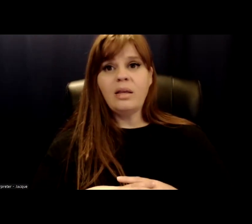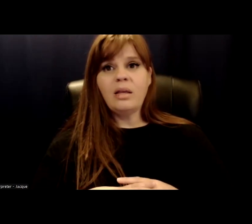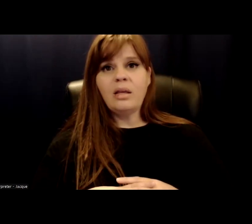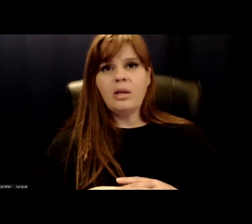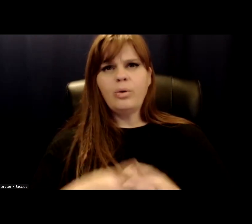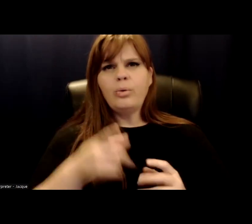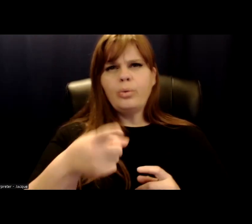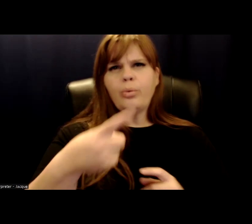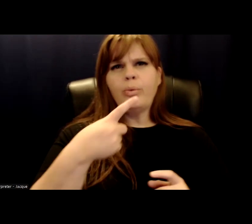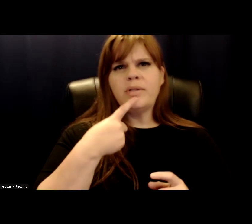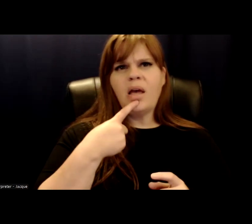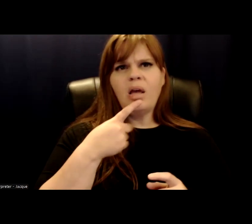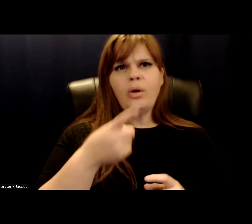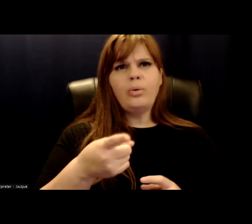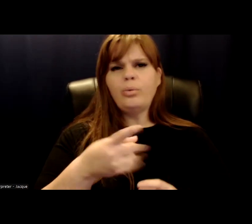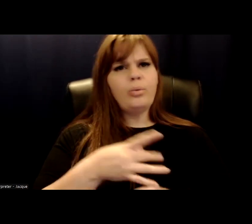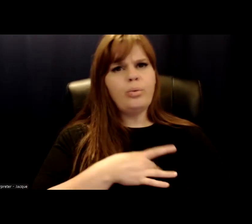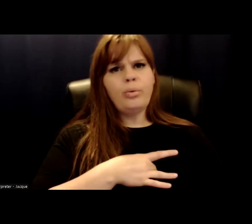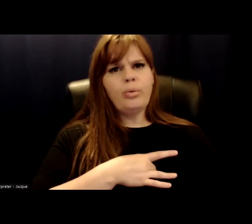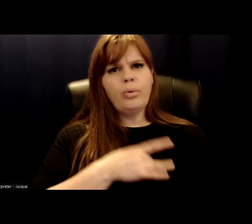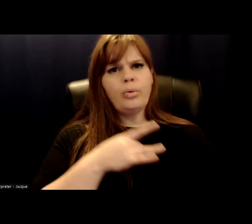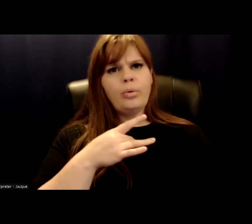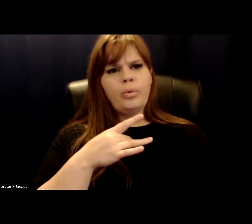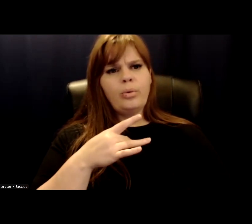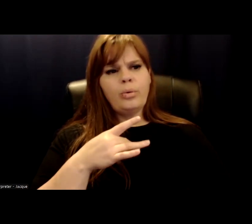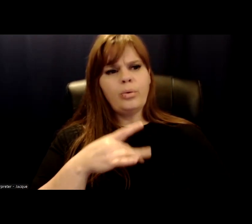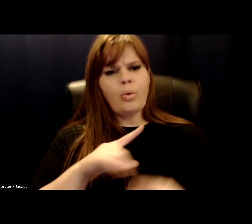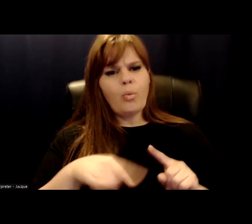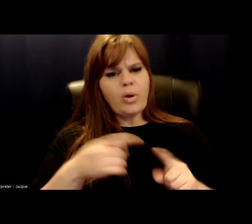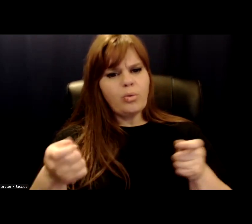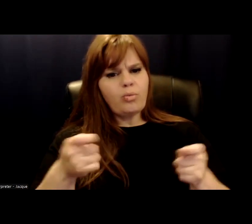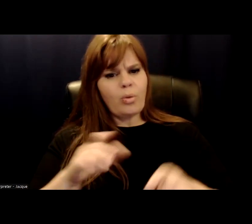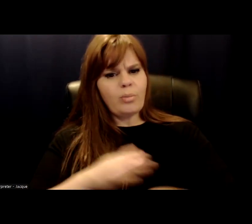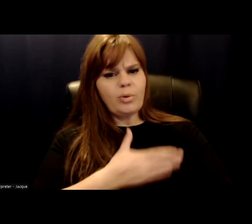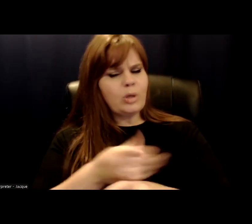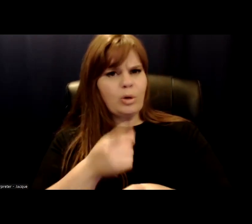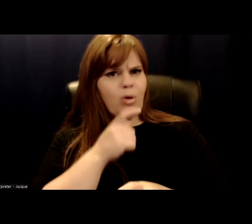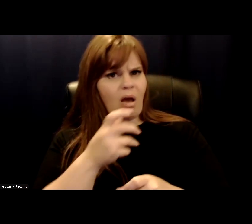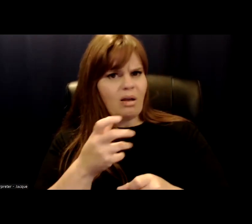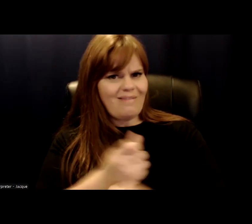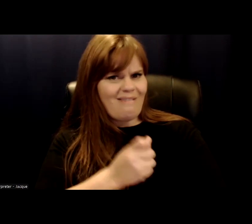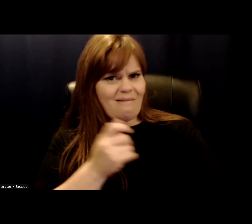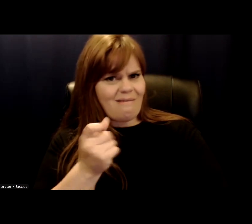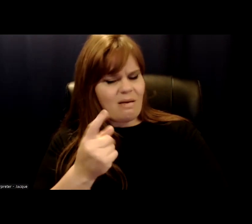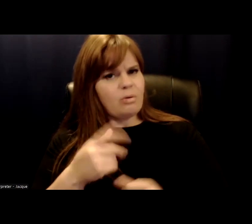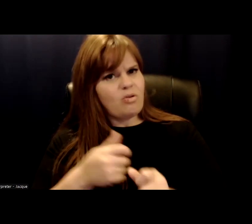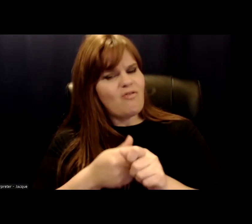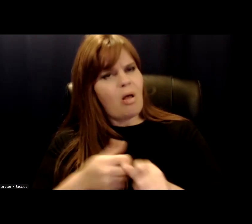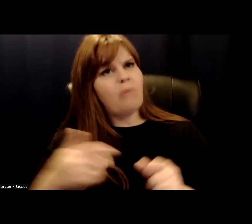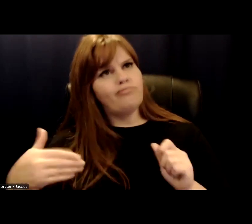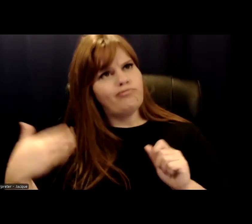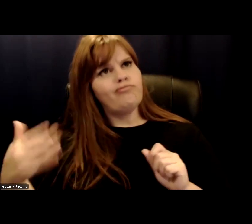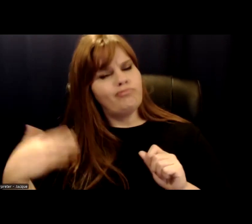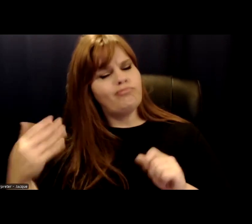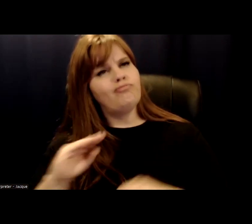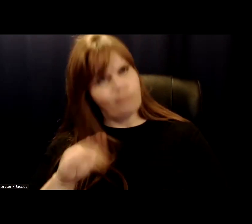said you don't like to, when you try to control the music, you're not getting. You just follow the music. So